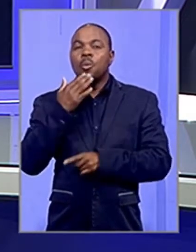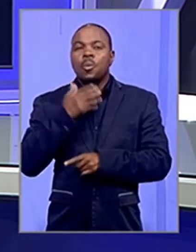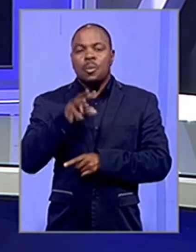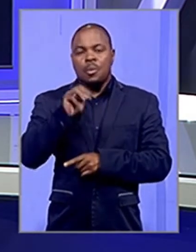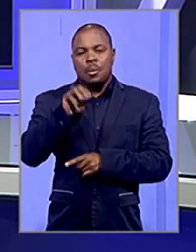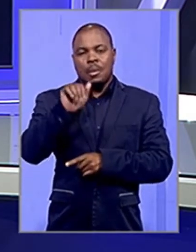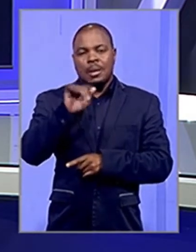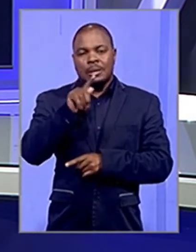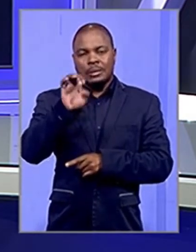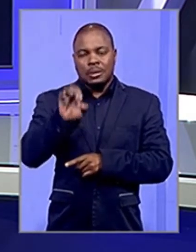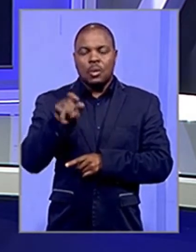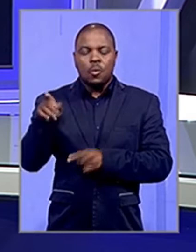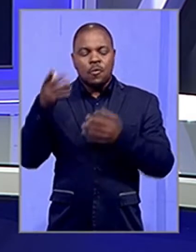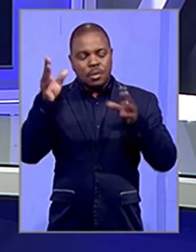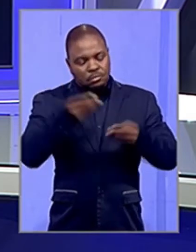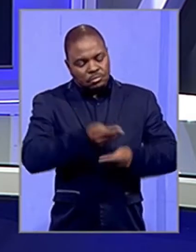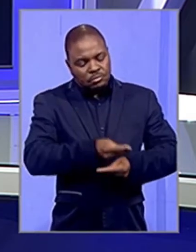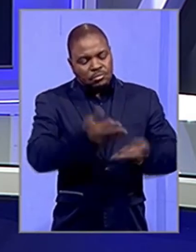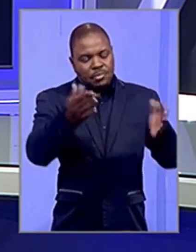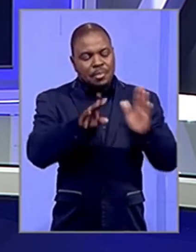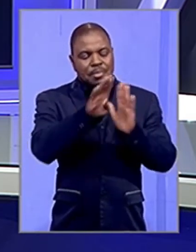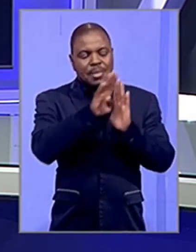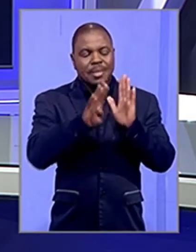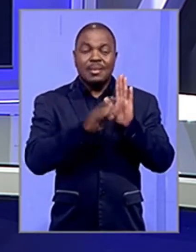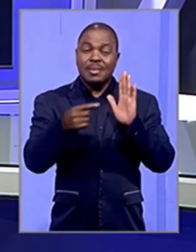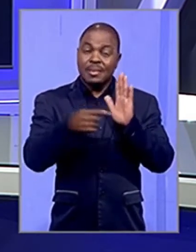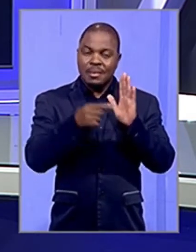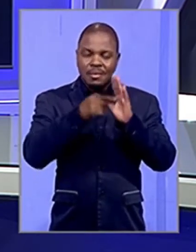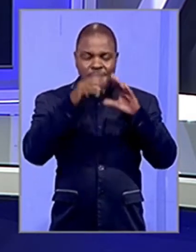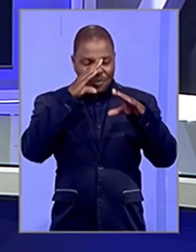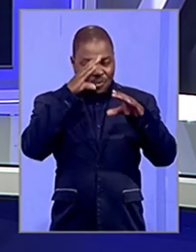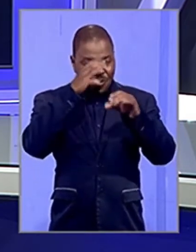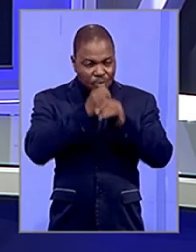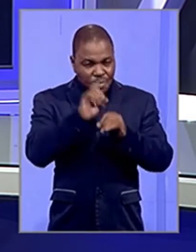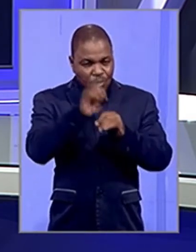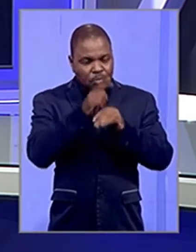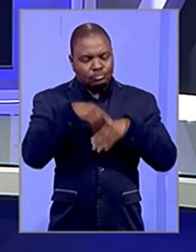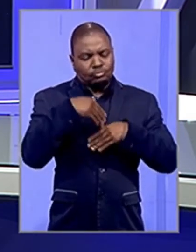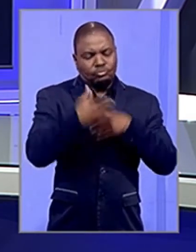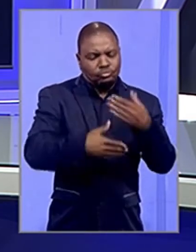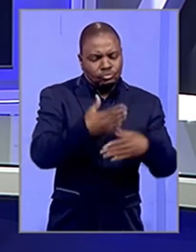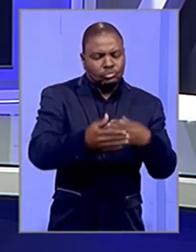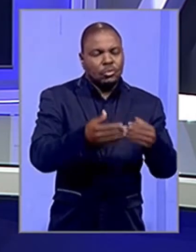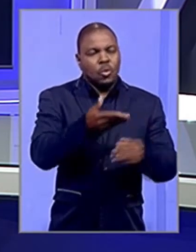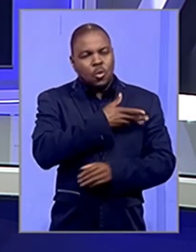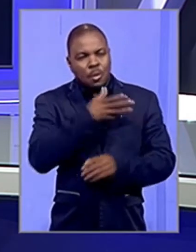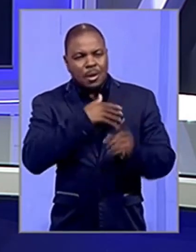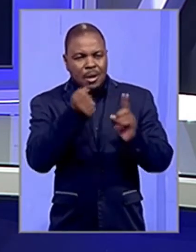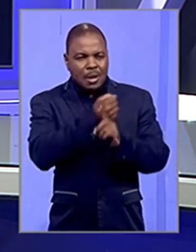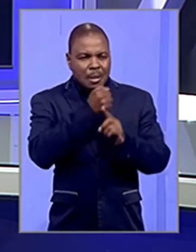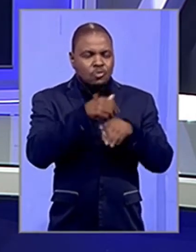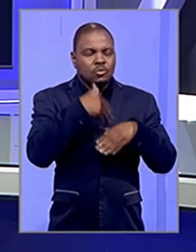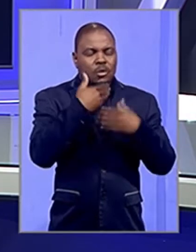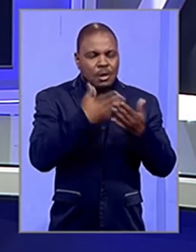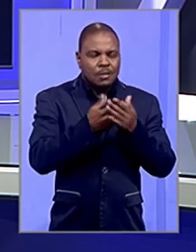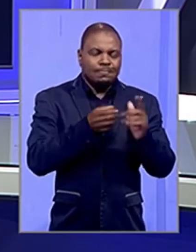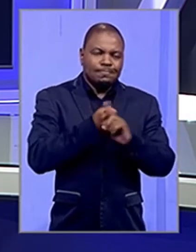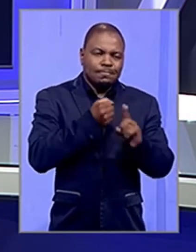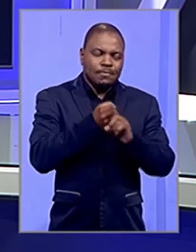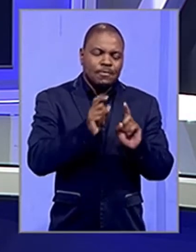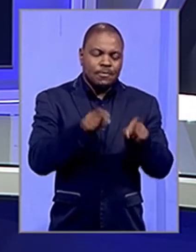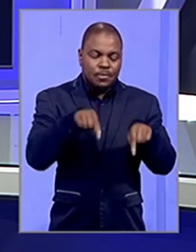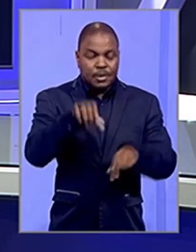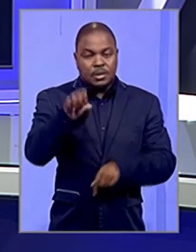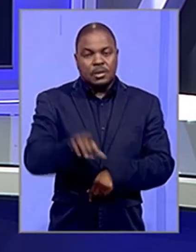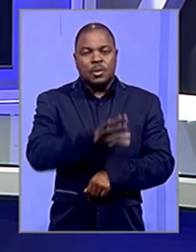Mashabane o phasaladitse molao kakangwa o ikaeletsweng go itlhaganedisa morero wa go samagana le tiriso dikgoka ya bong mo nageng.